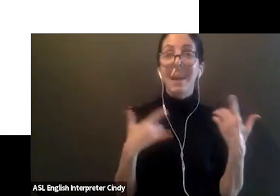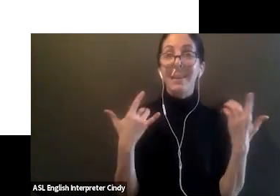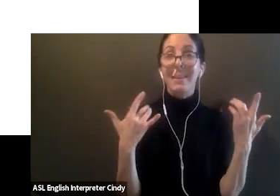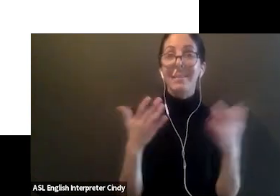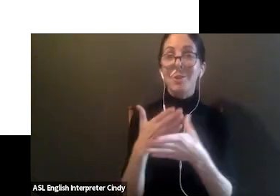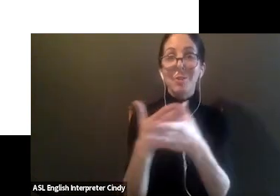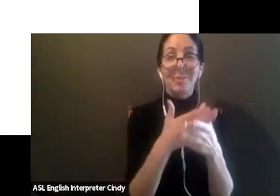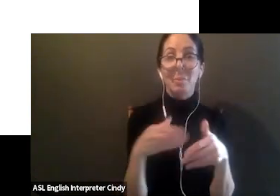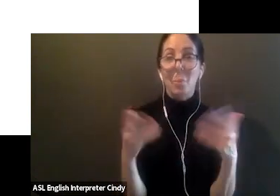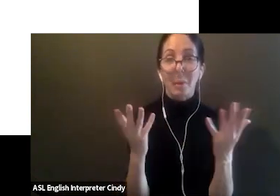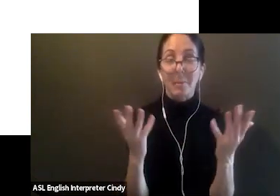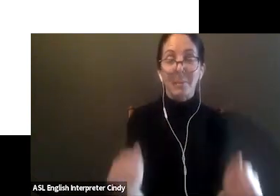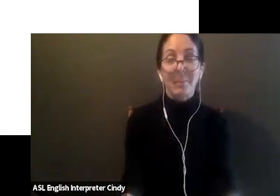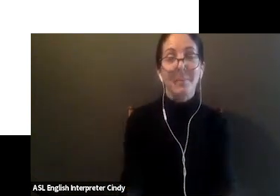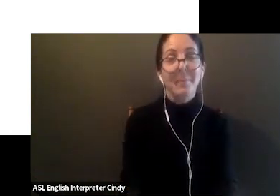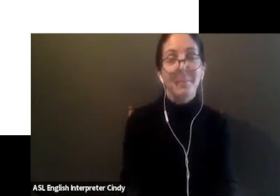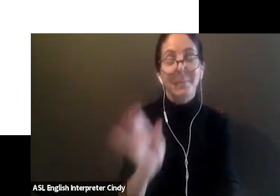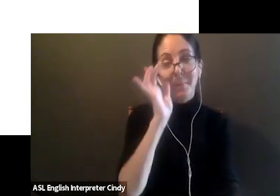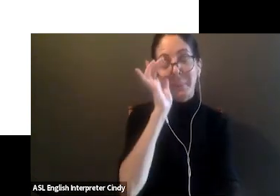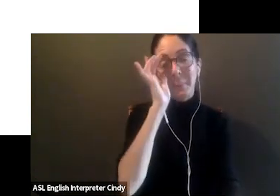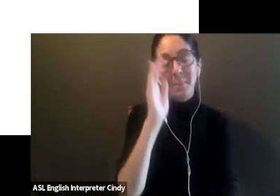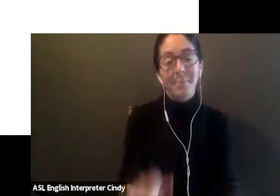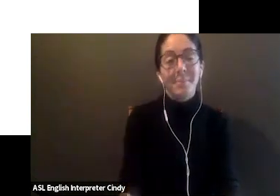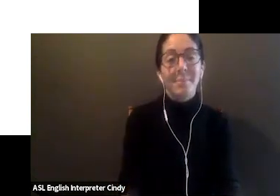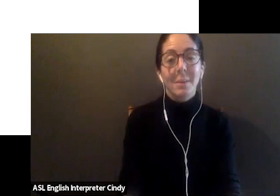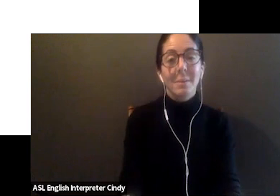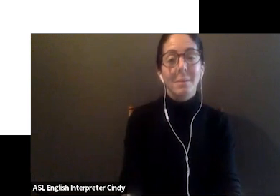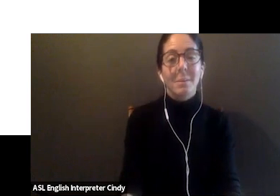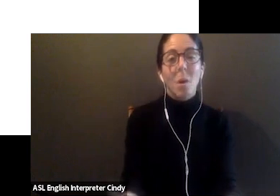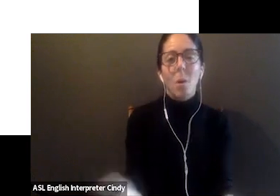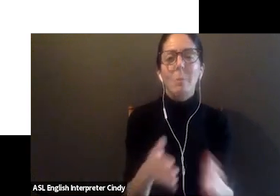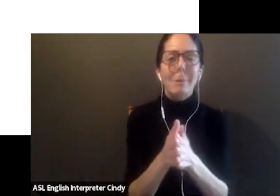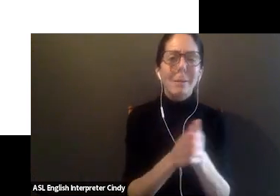share is we would love for you guys to get in